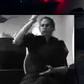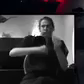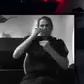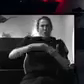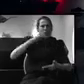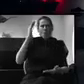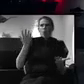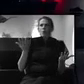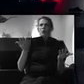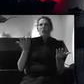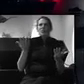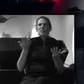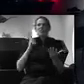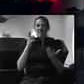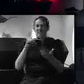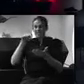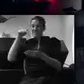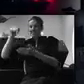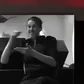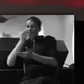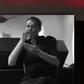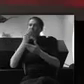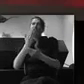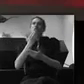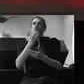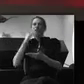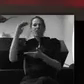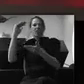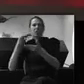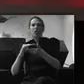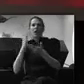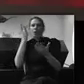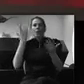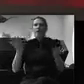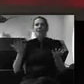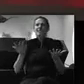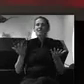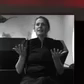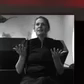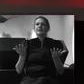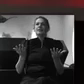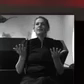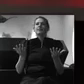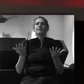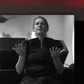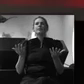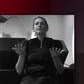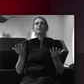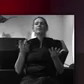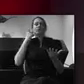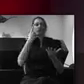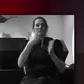sun, during the last moments of ripening. Then the sun finishes its glycosylation process.